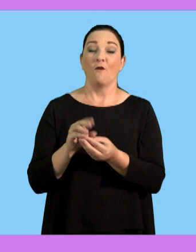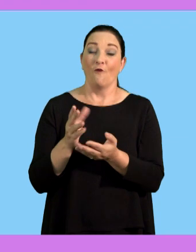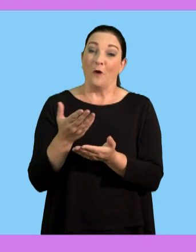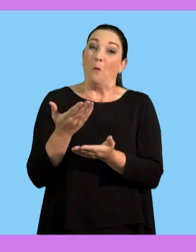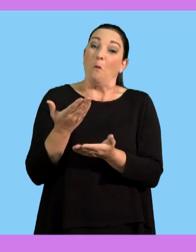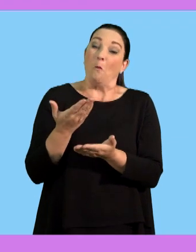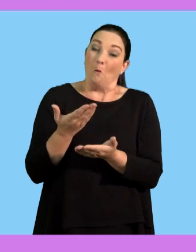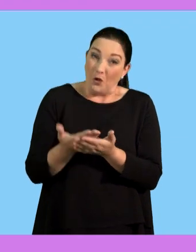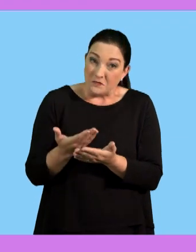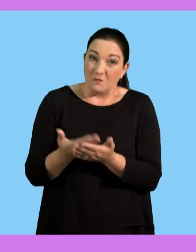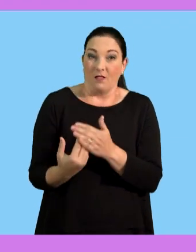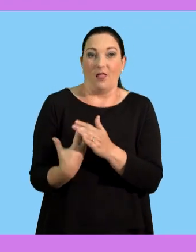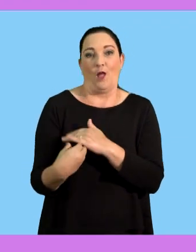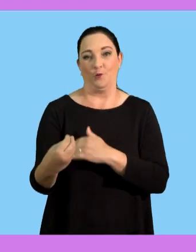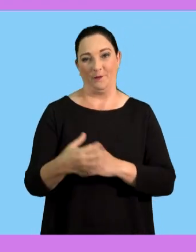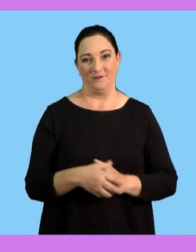of possible outcomes.